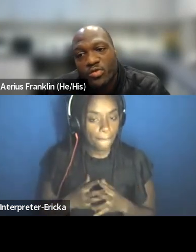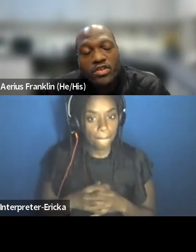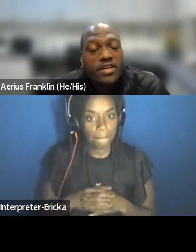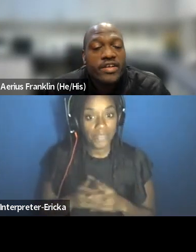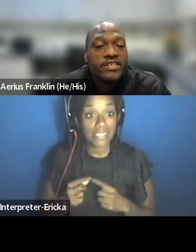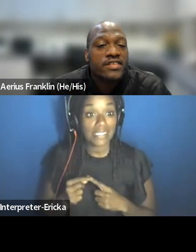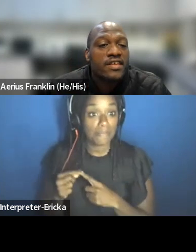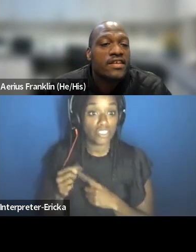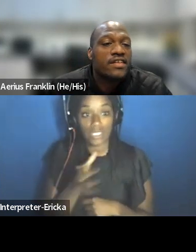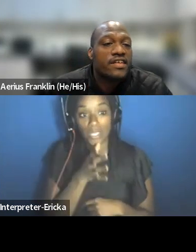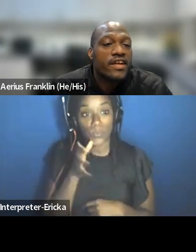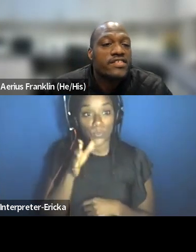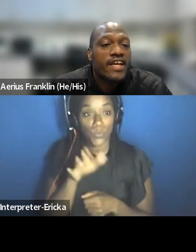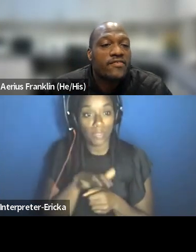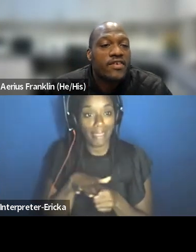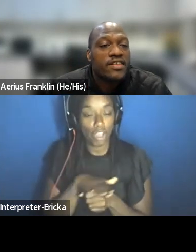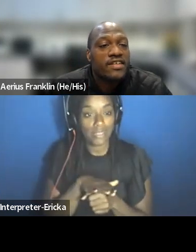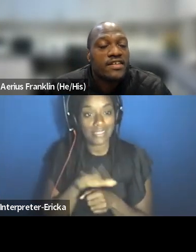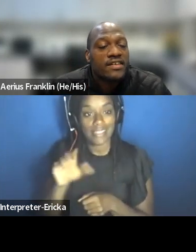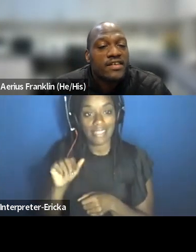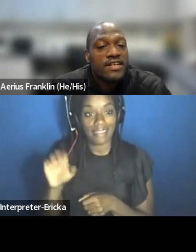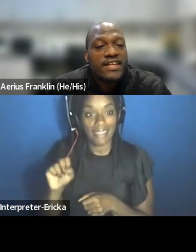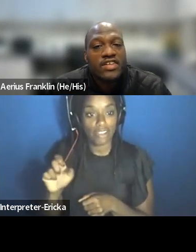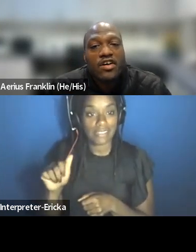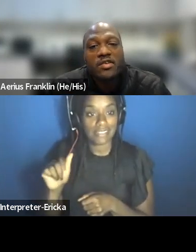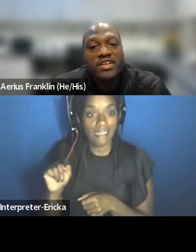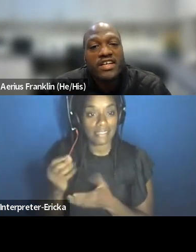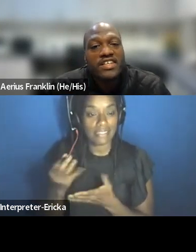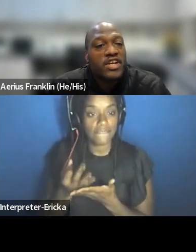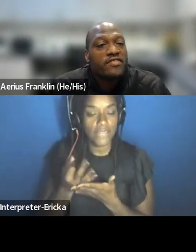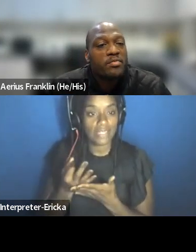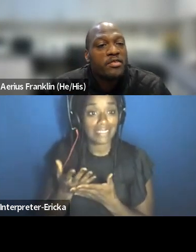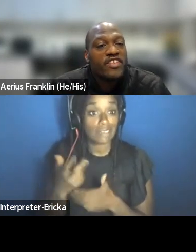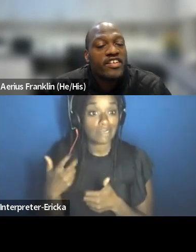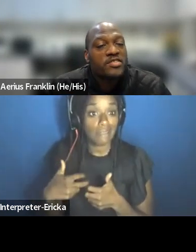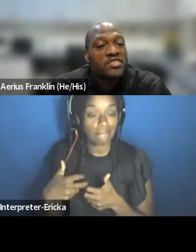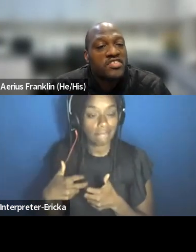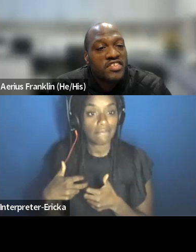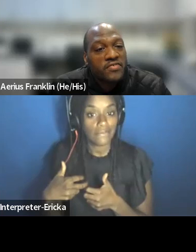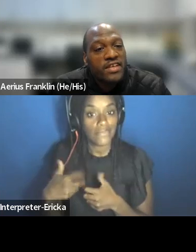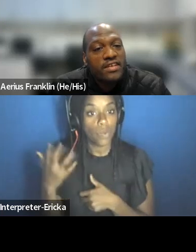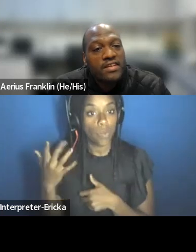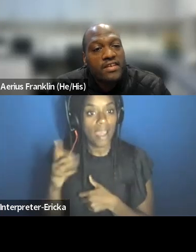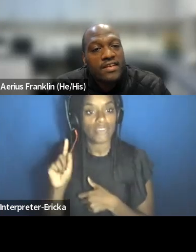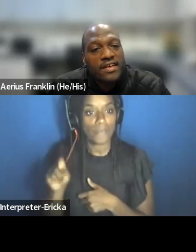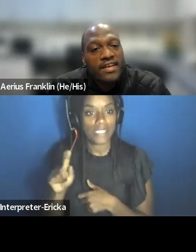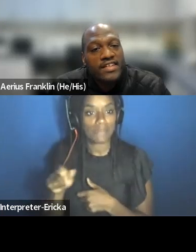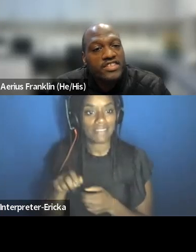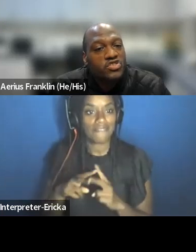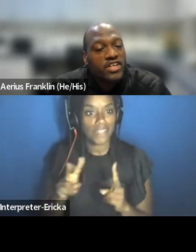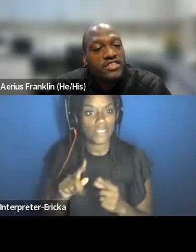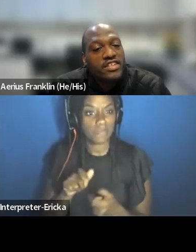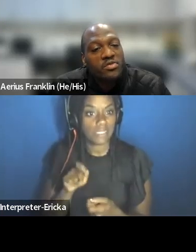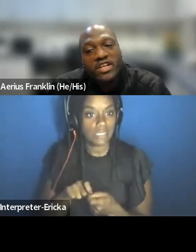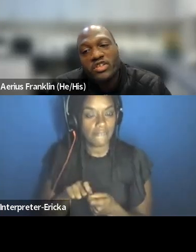especially in rural areas, the CARES Act funding, it's hard because you have to be very specific